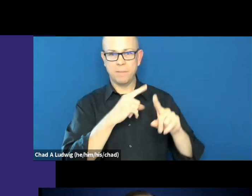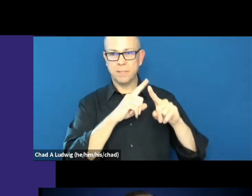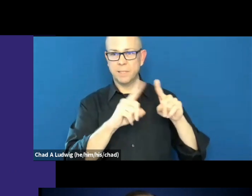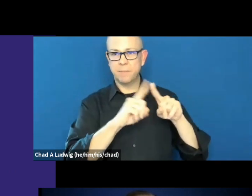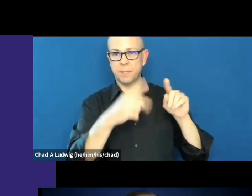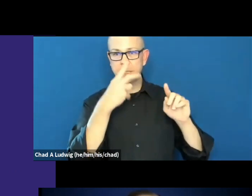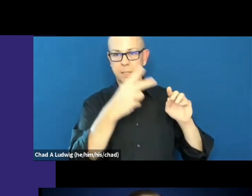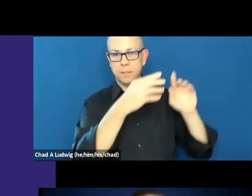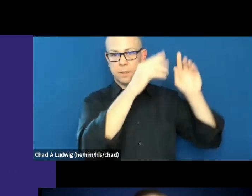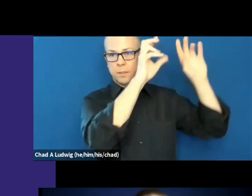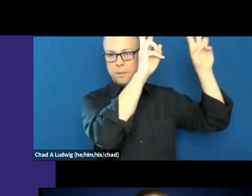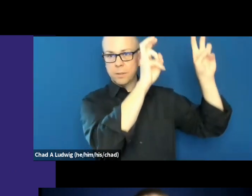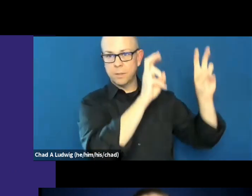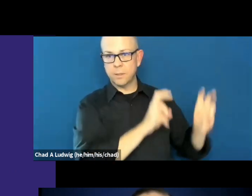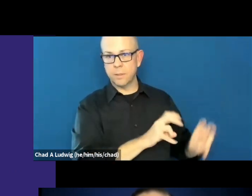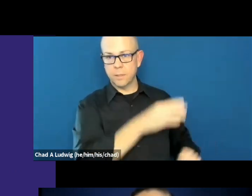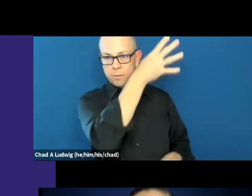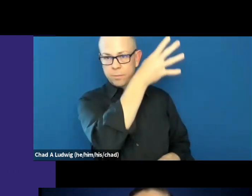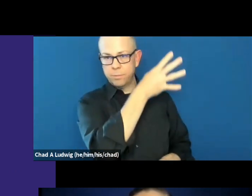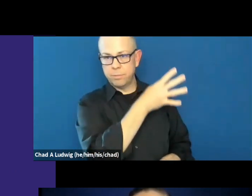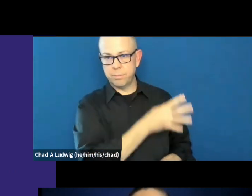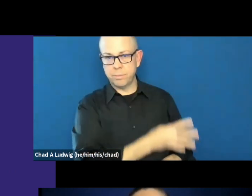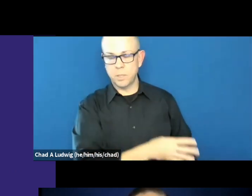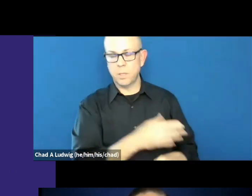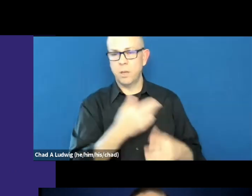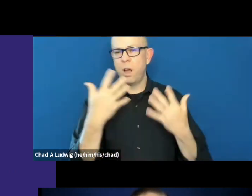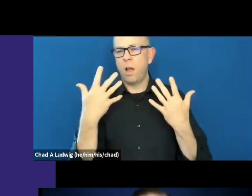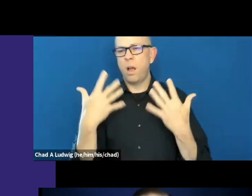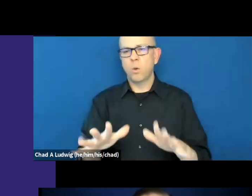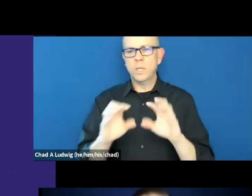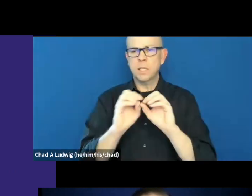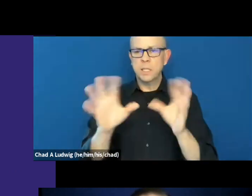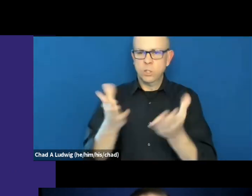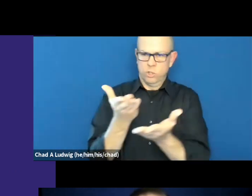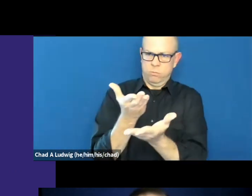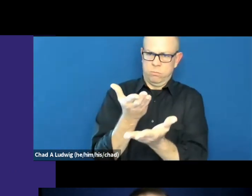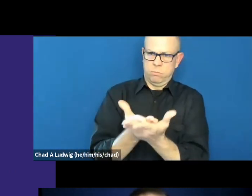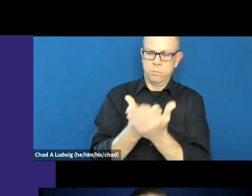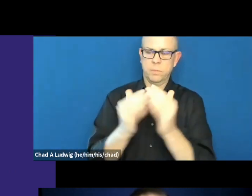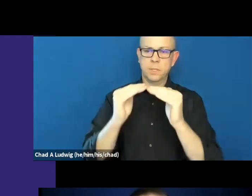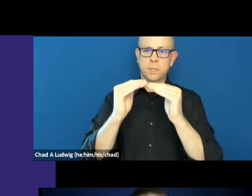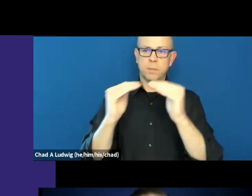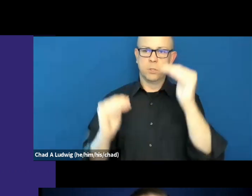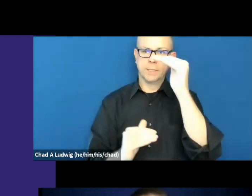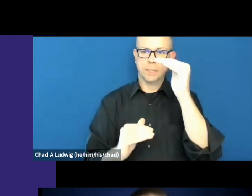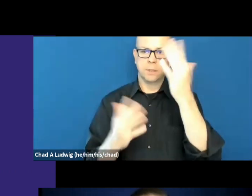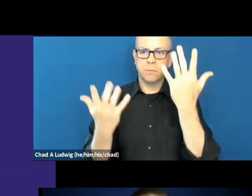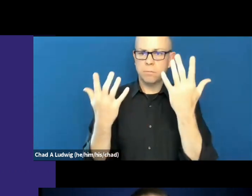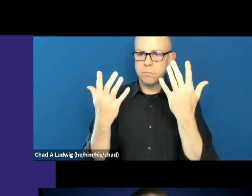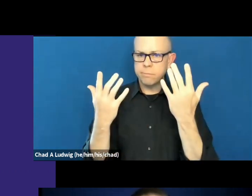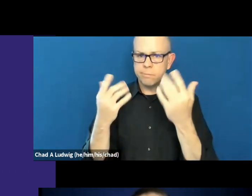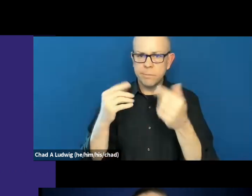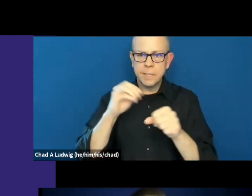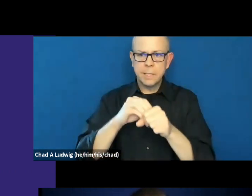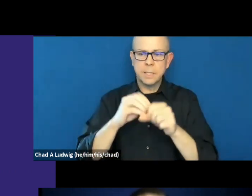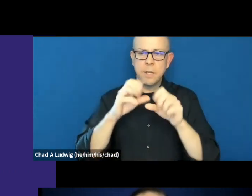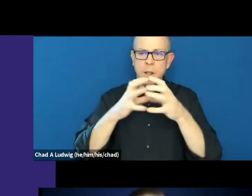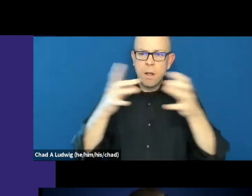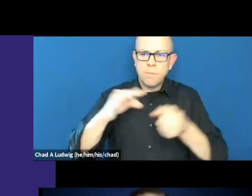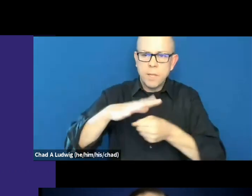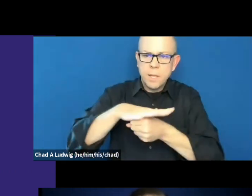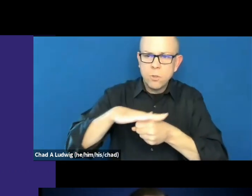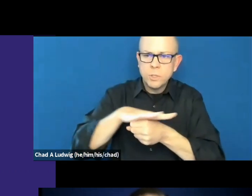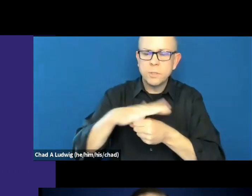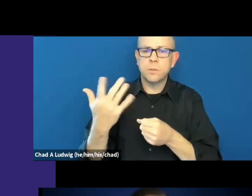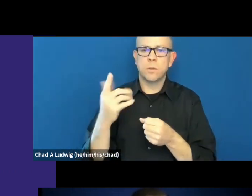but the point was that we had a lot of different needs that were identified as a result of that research. And there were a lot